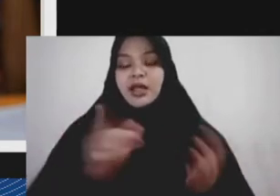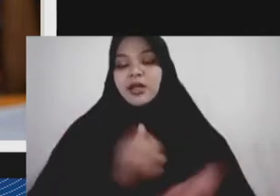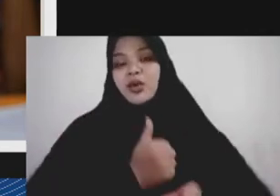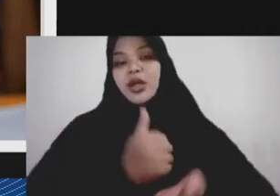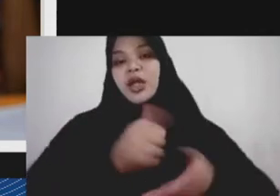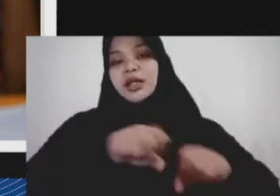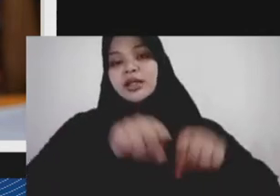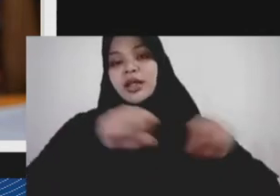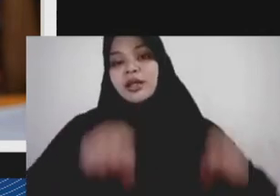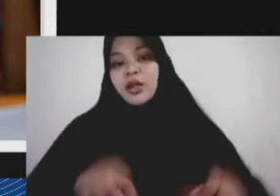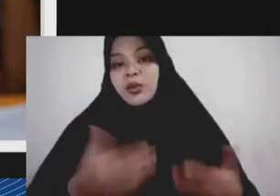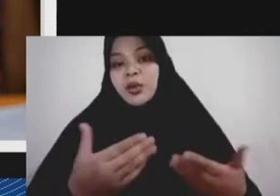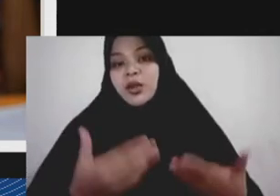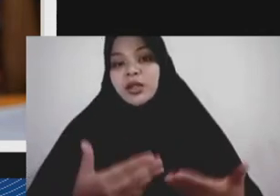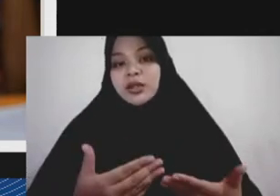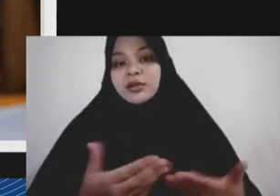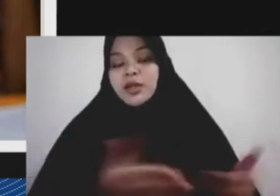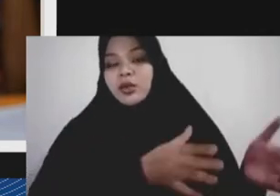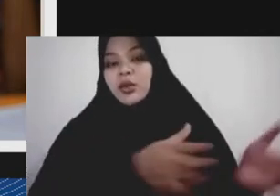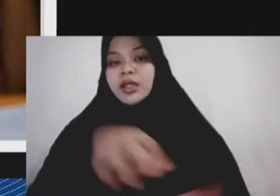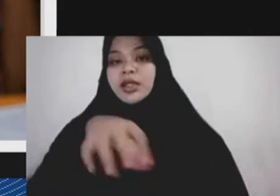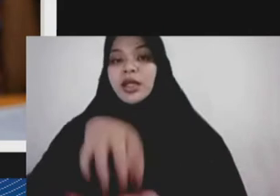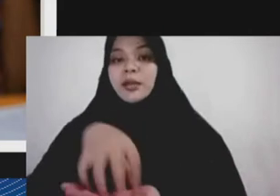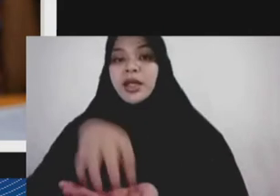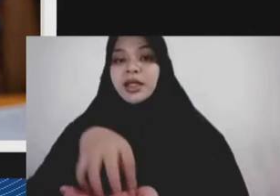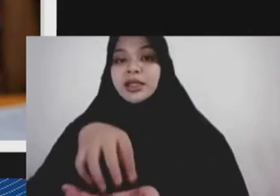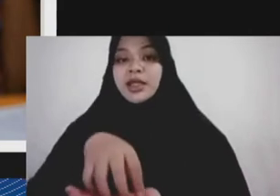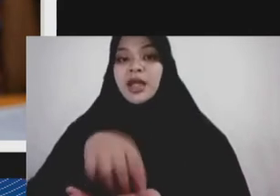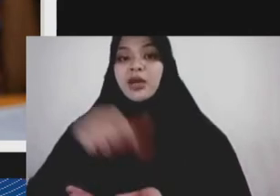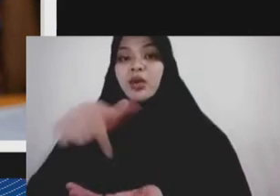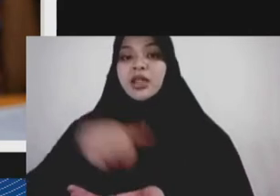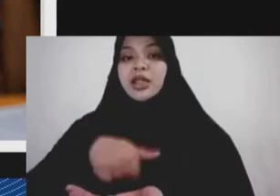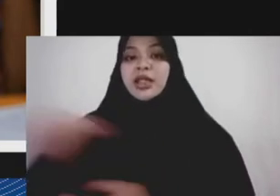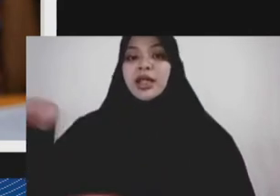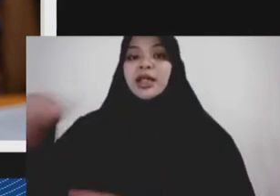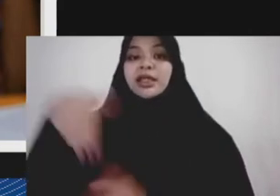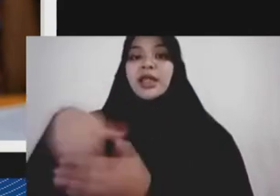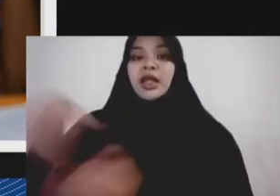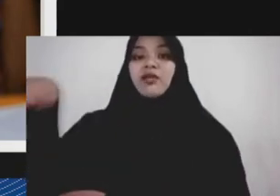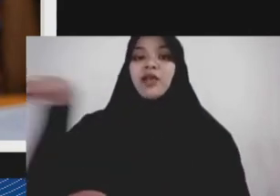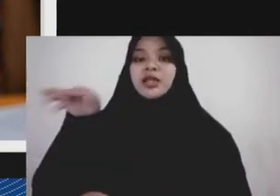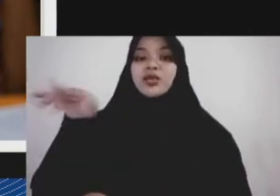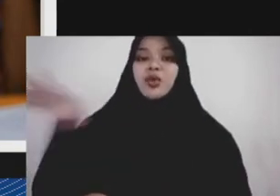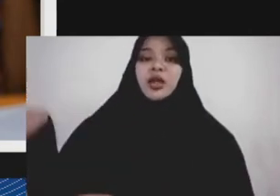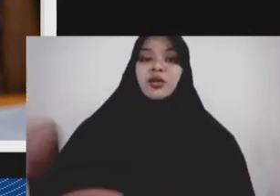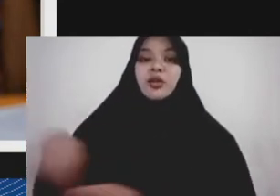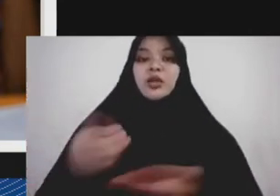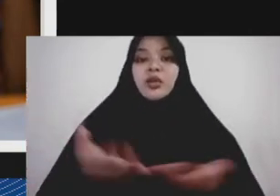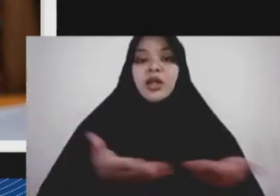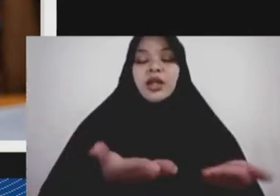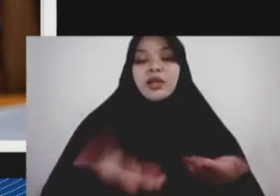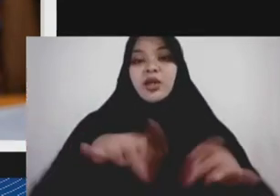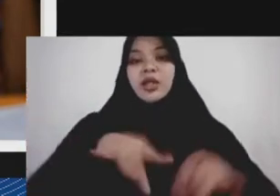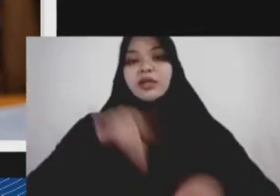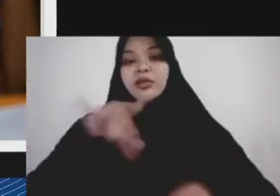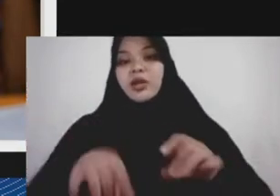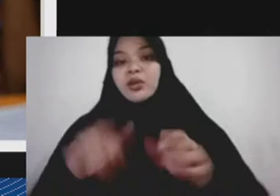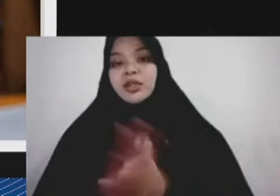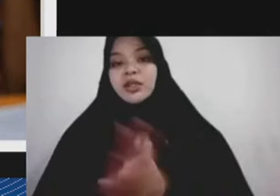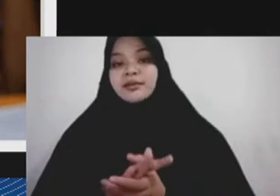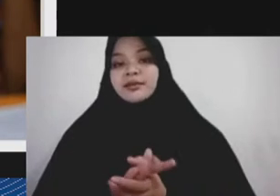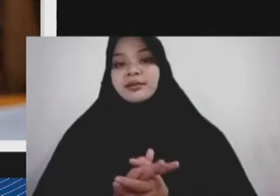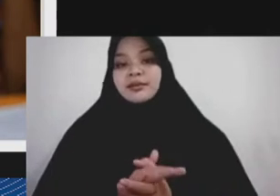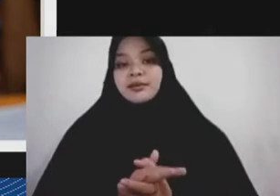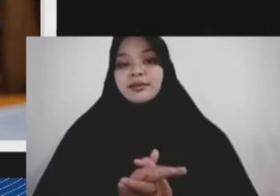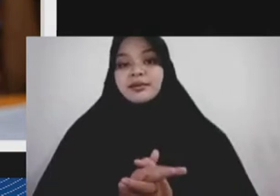towards digital spaces, that gender-based violence case management services and protocols also need to be updated and